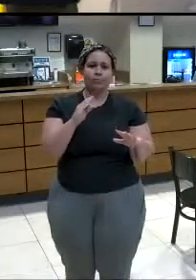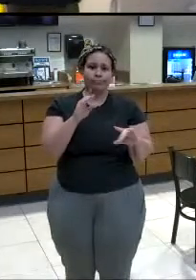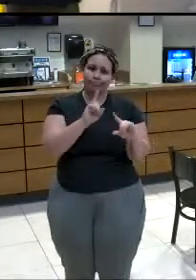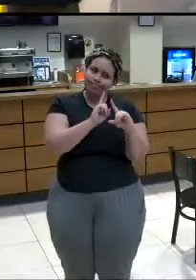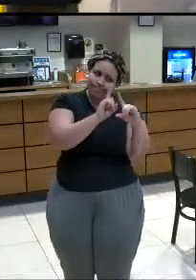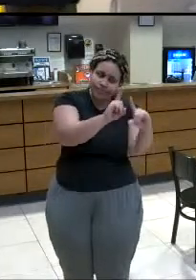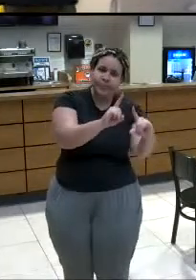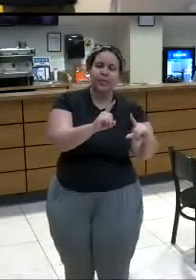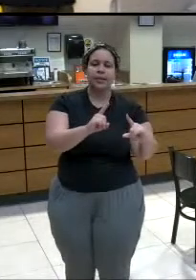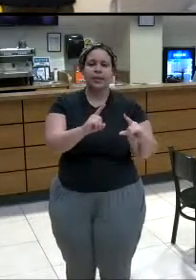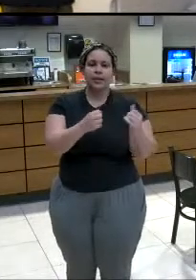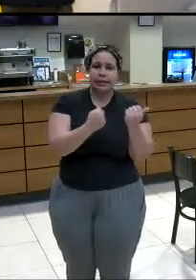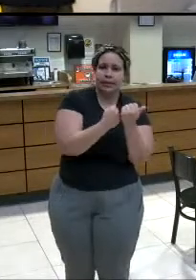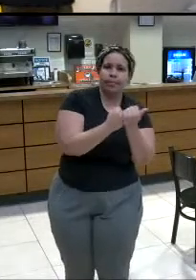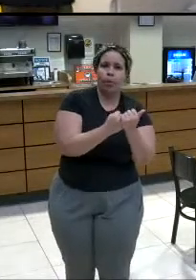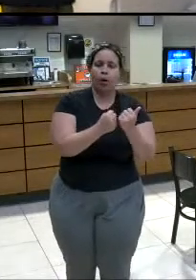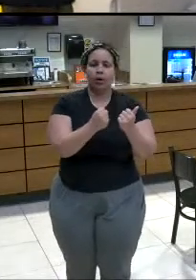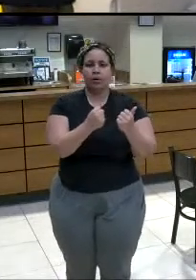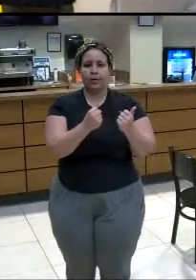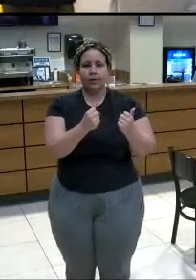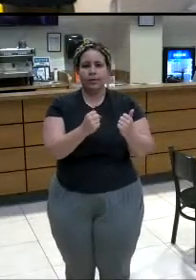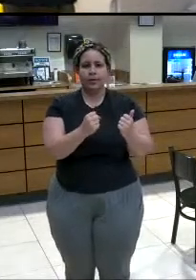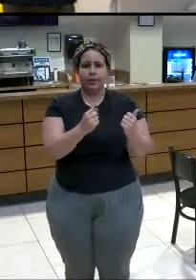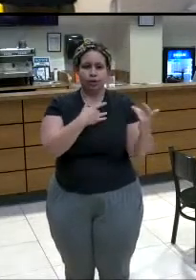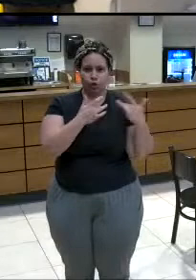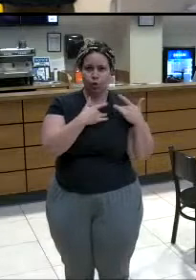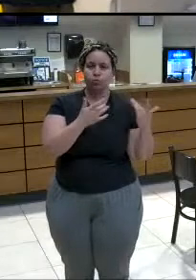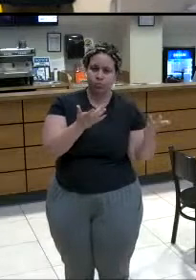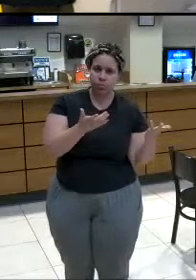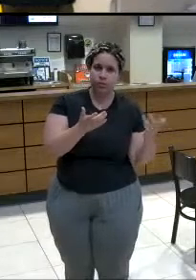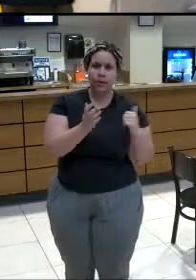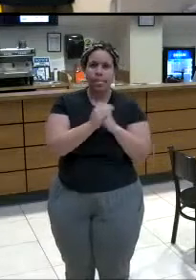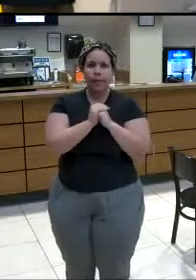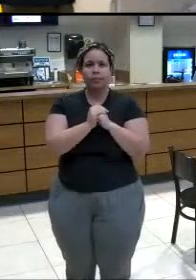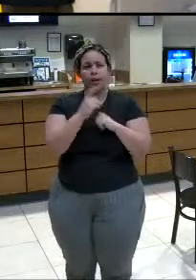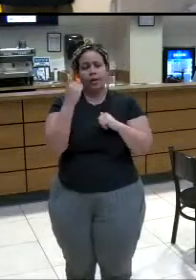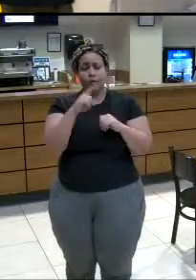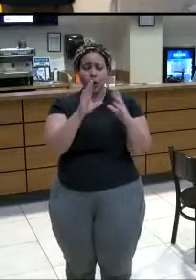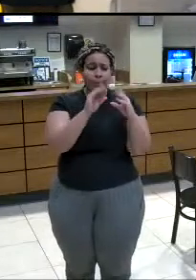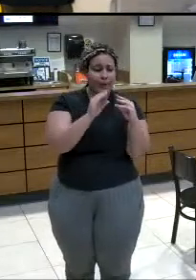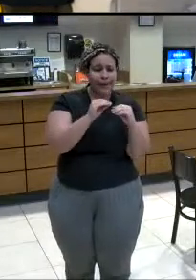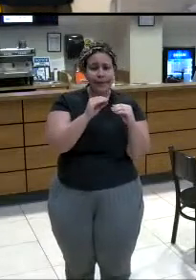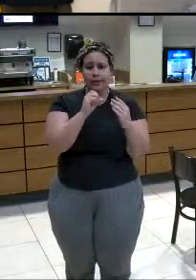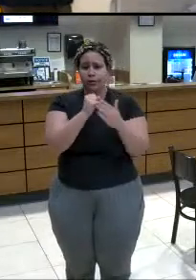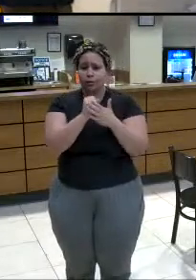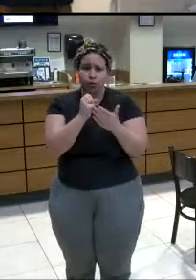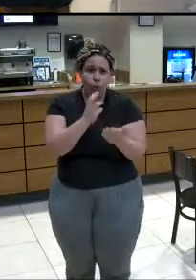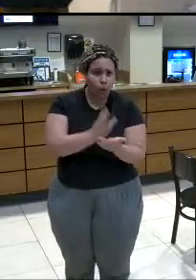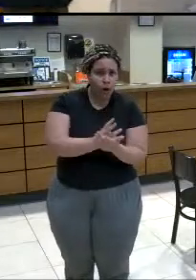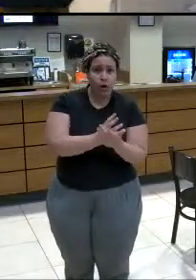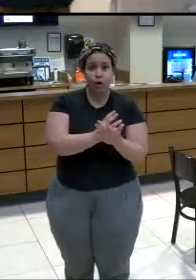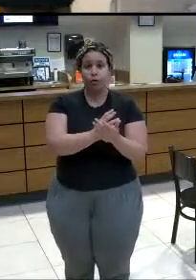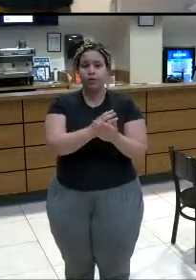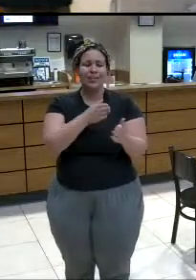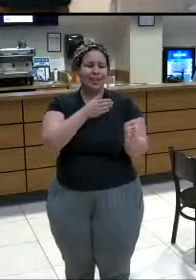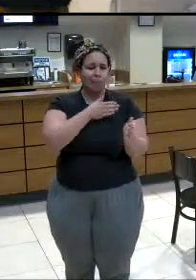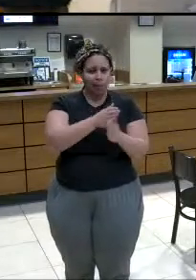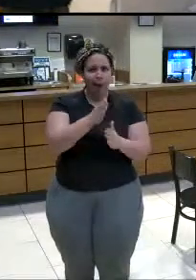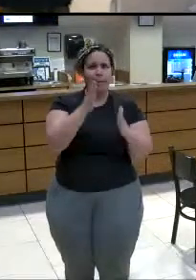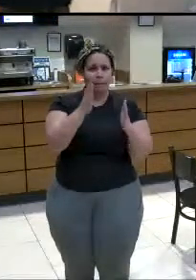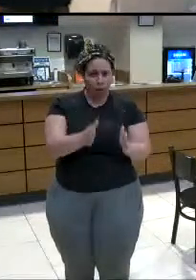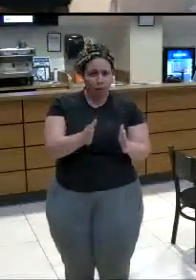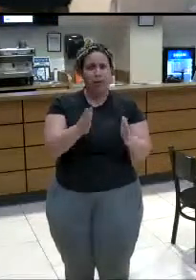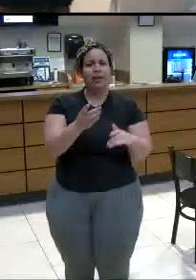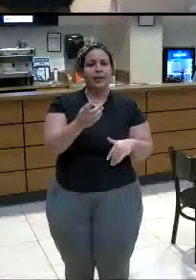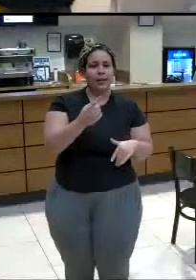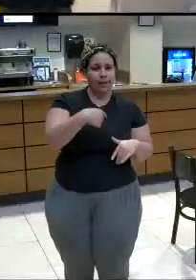concern. The same applies for the case management consultation meetings. The school social workers are the point persons to ensure